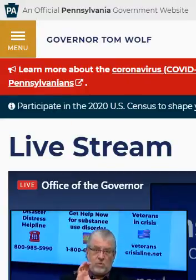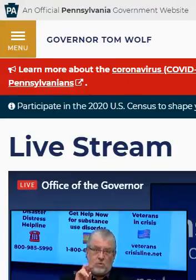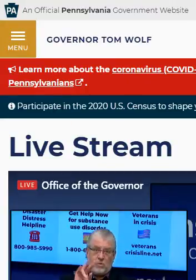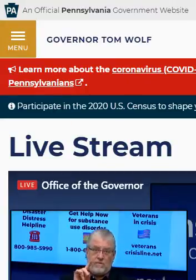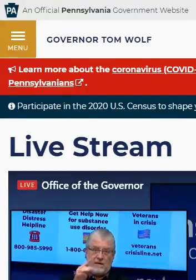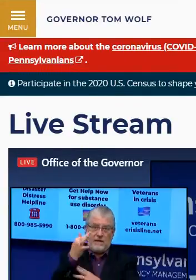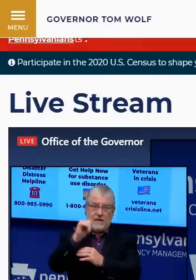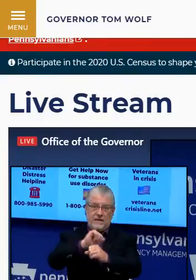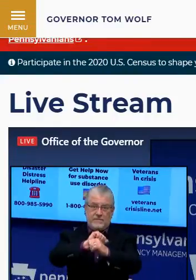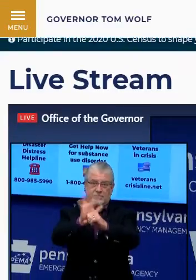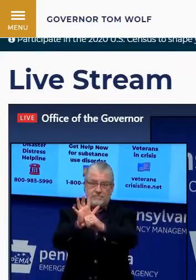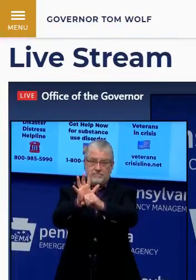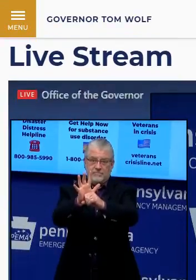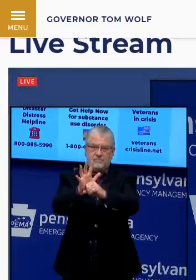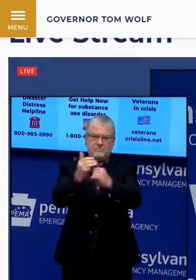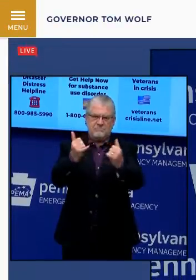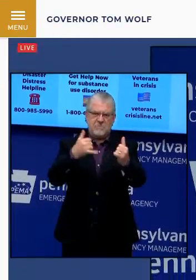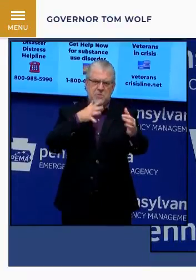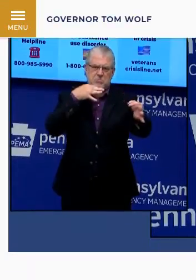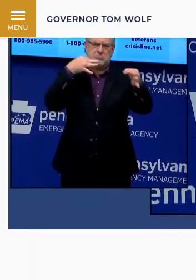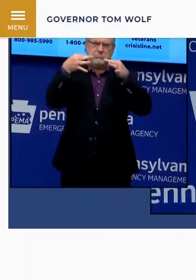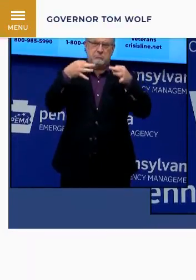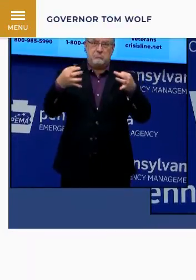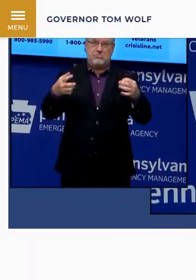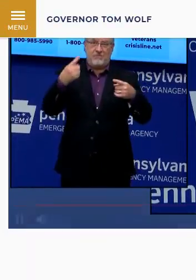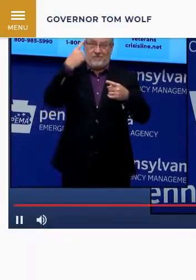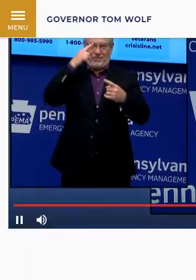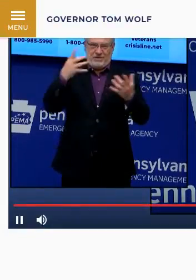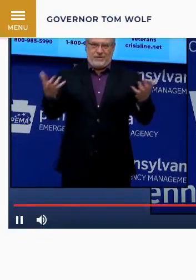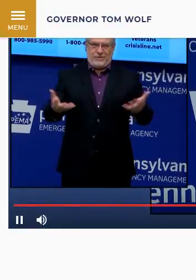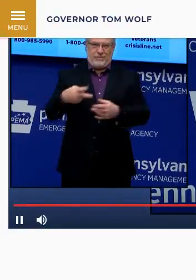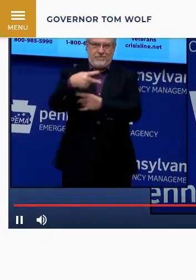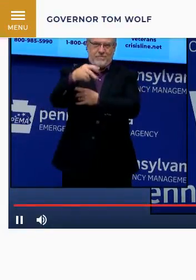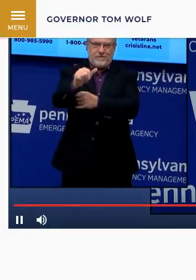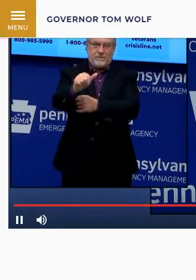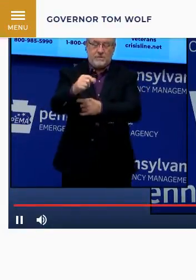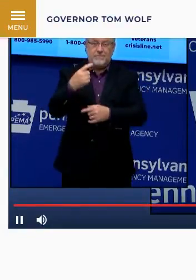Update on COVID-19. As of 12 a.m. this morning, we have